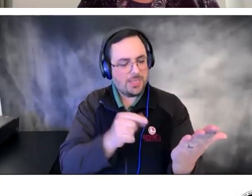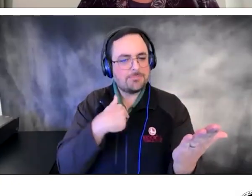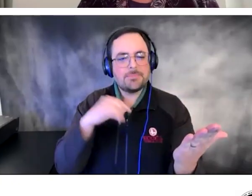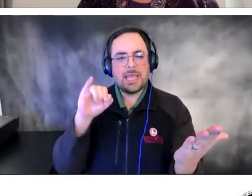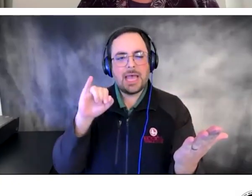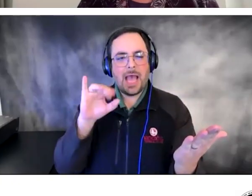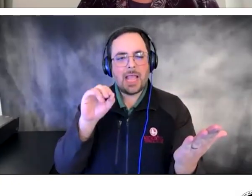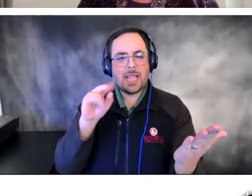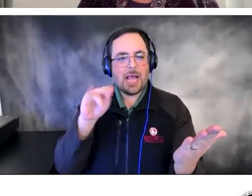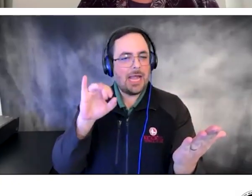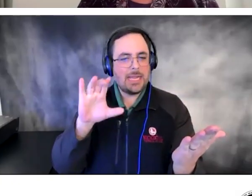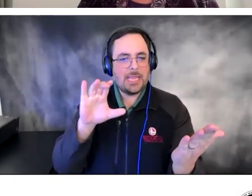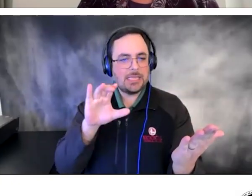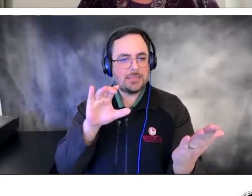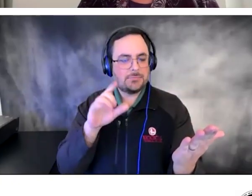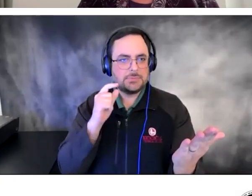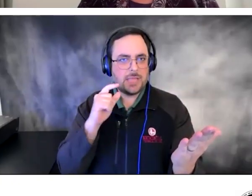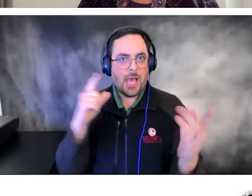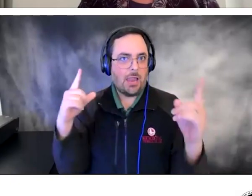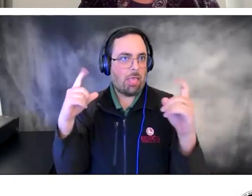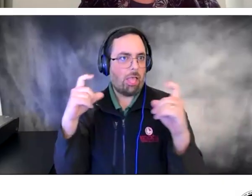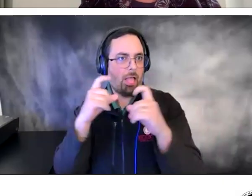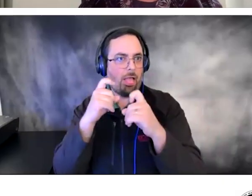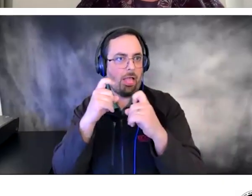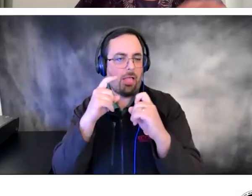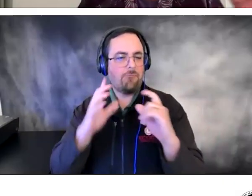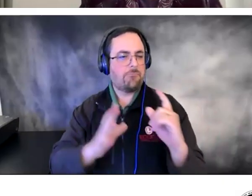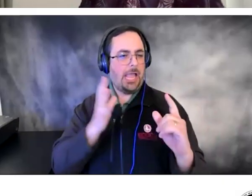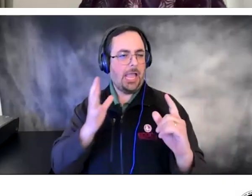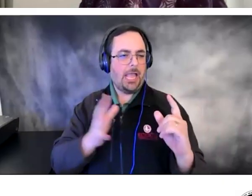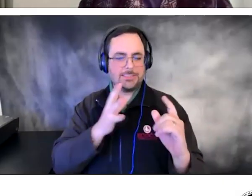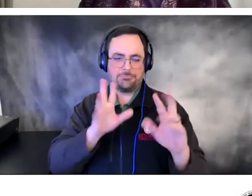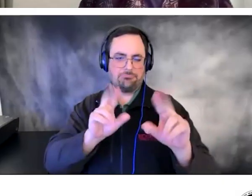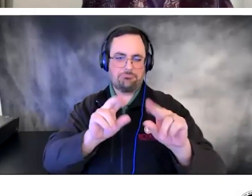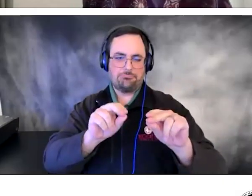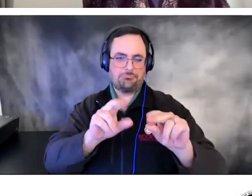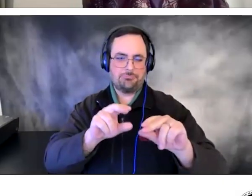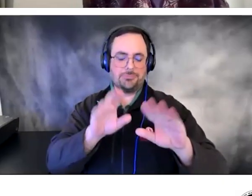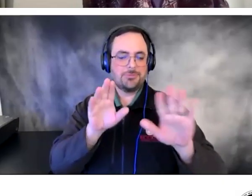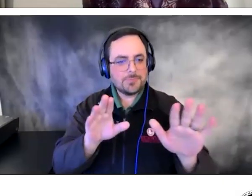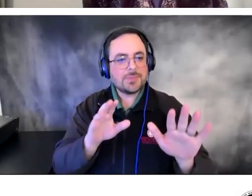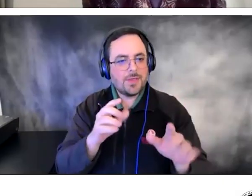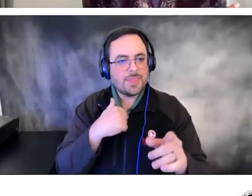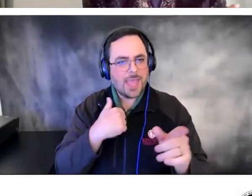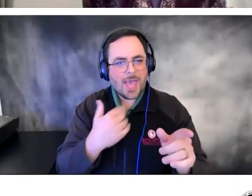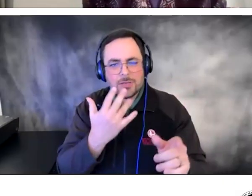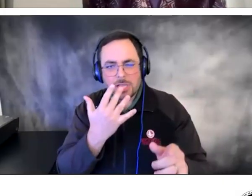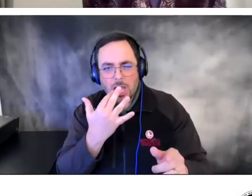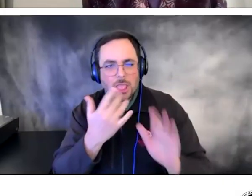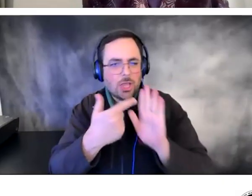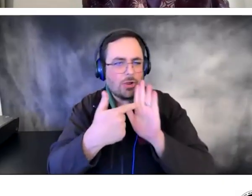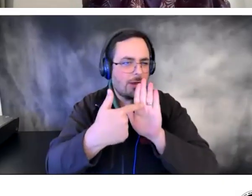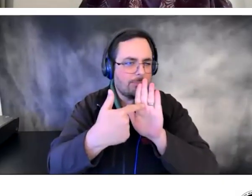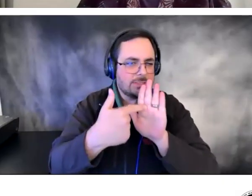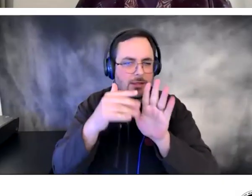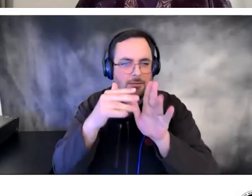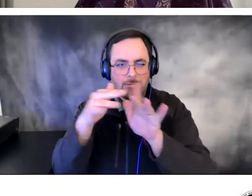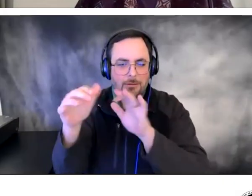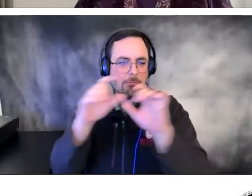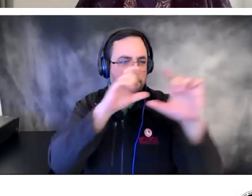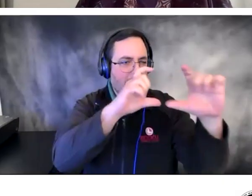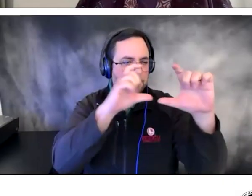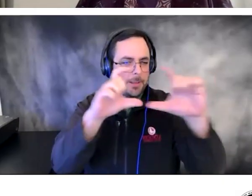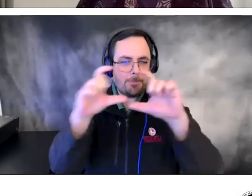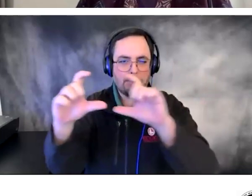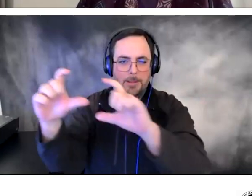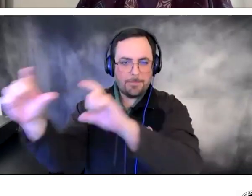somewhat iconic. They're not as complex as many of the line drawings, and they're using color as another feature to help